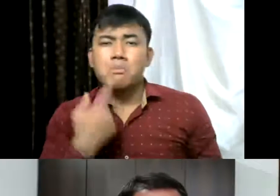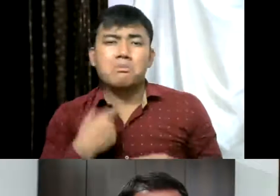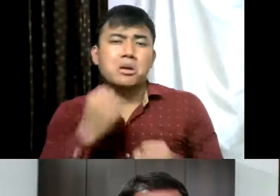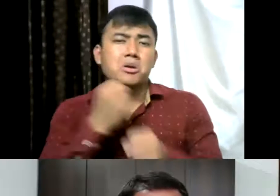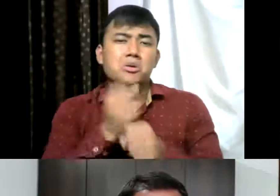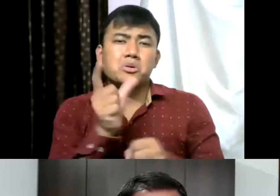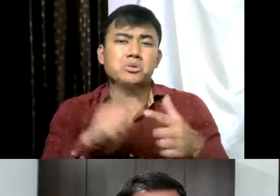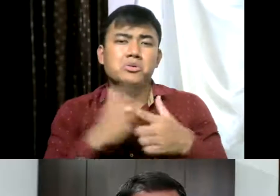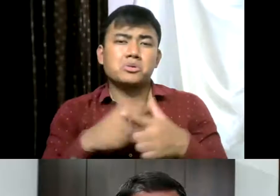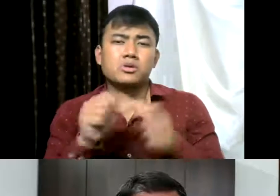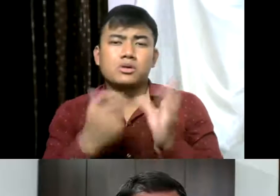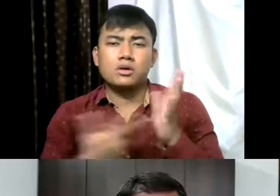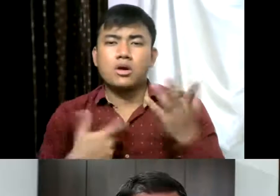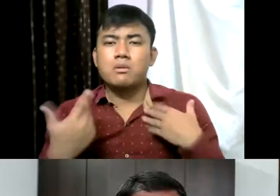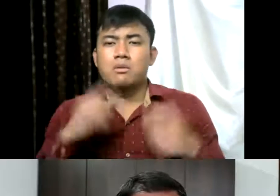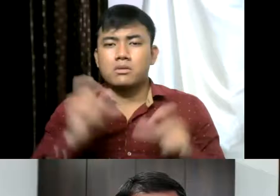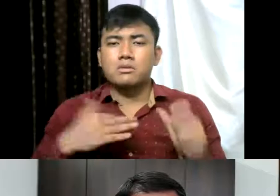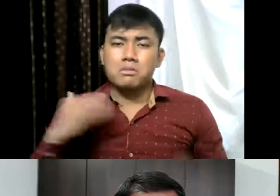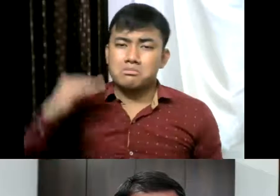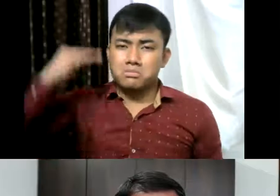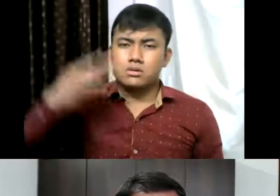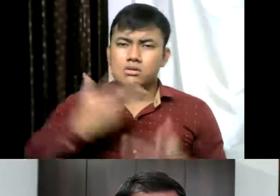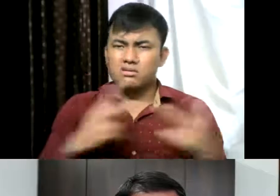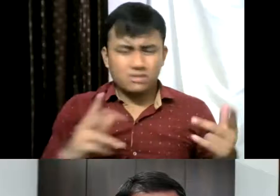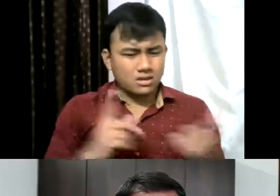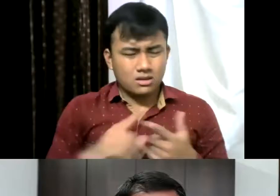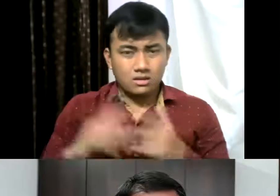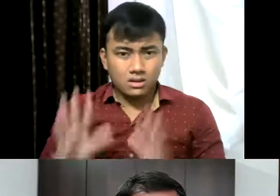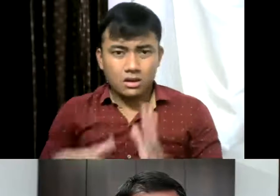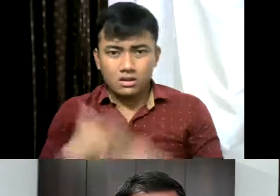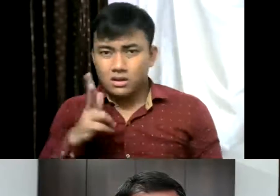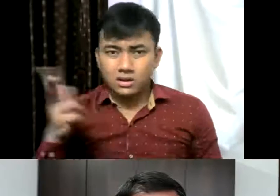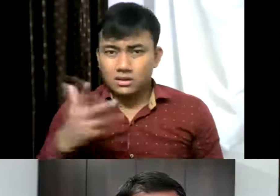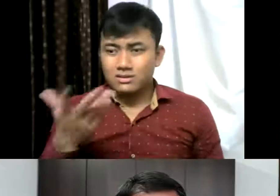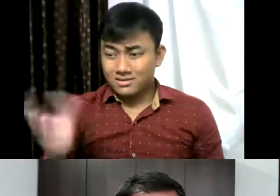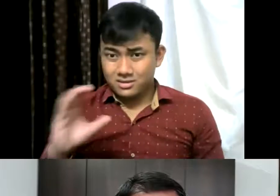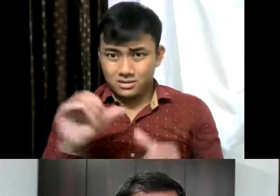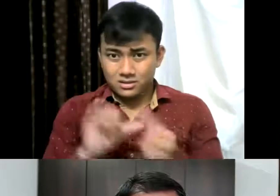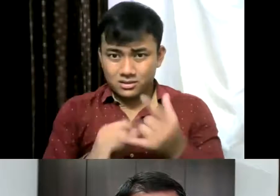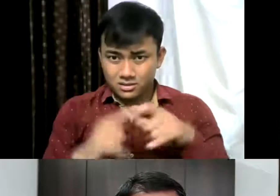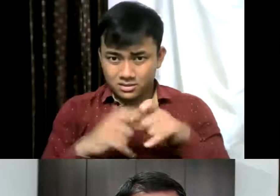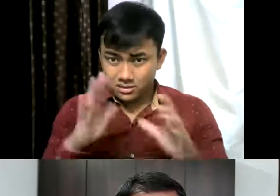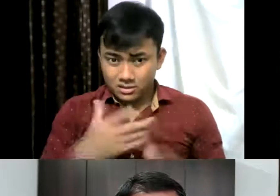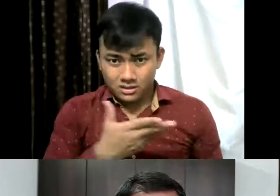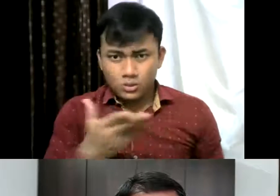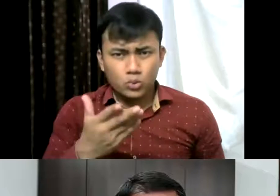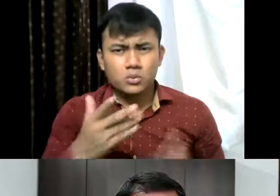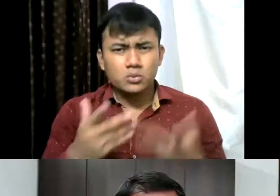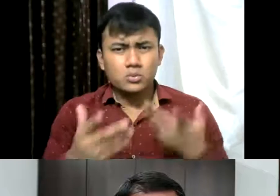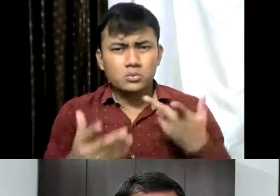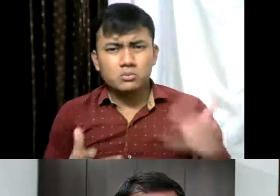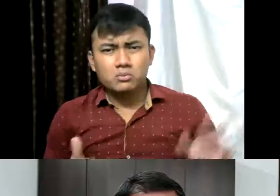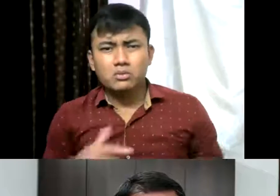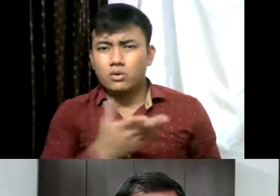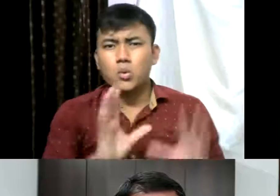their phallus all over the place and spilling it over and saying that that is not caste, but caste comes when marginalized communities try